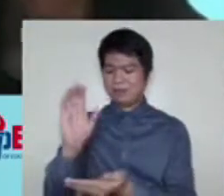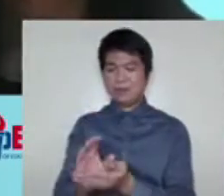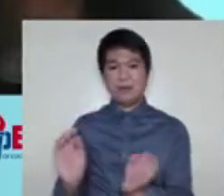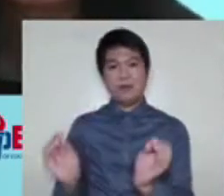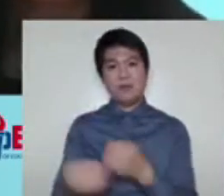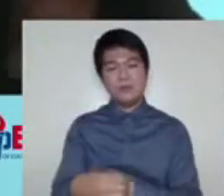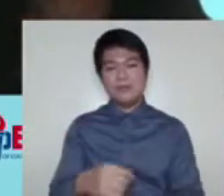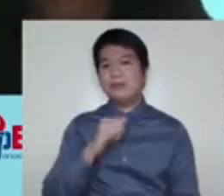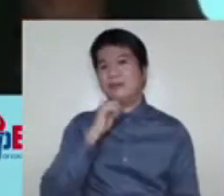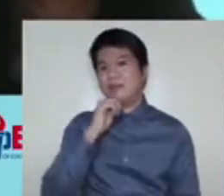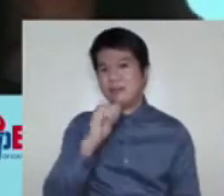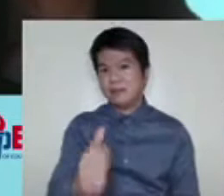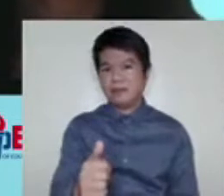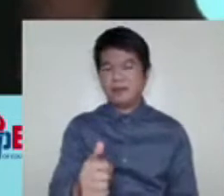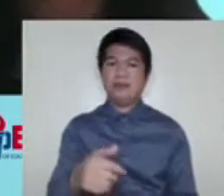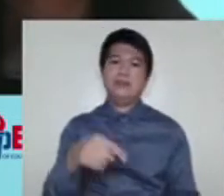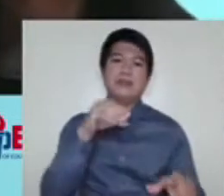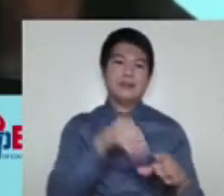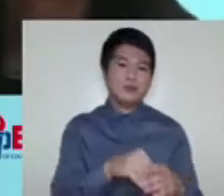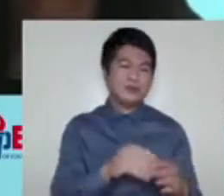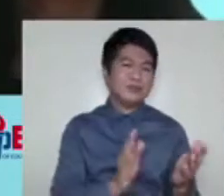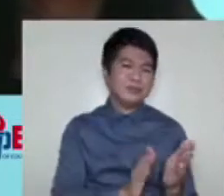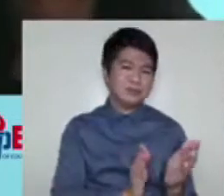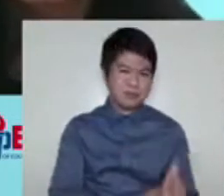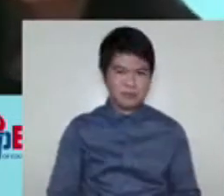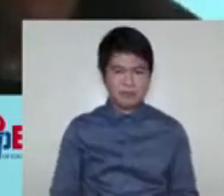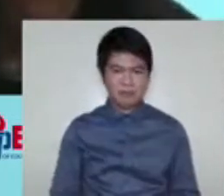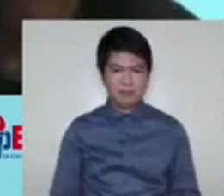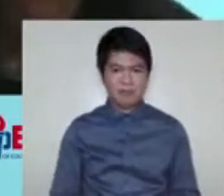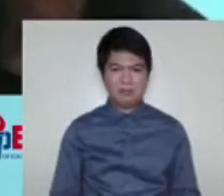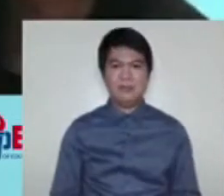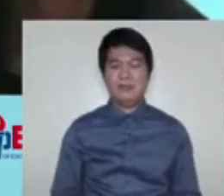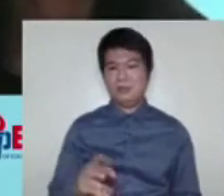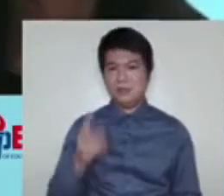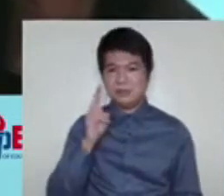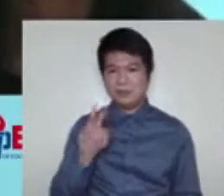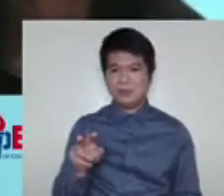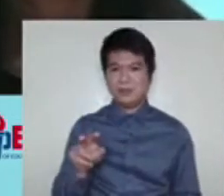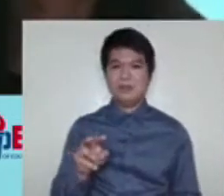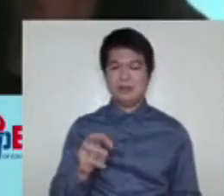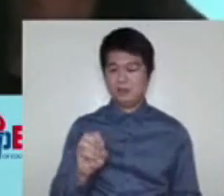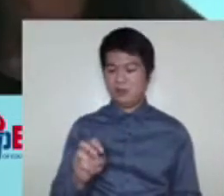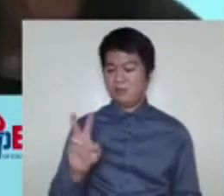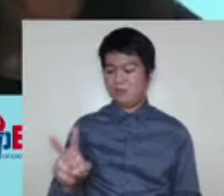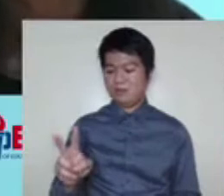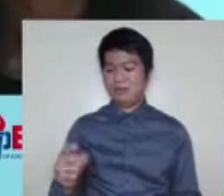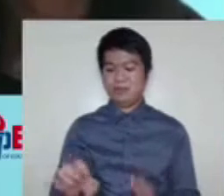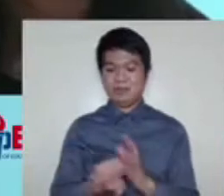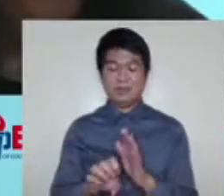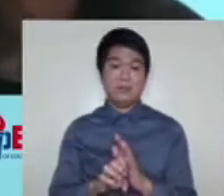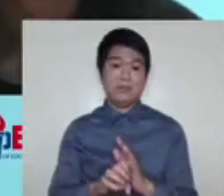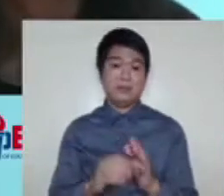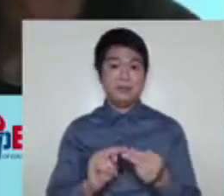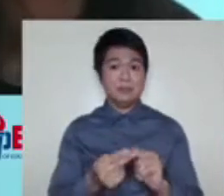the school level. So when you look at our means of verification, for example, MOV number 1, if you present proof